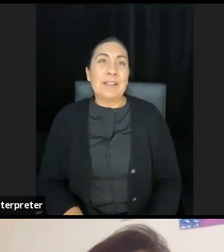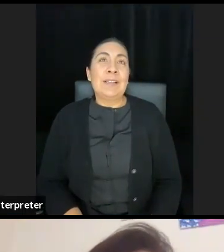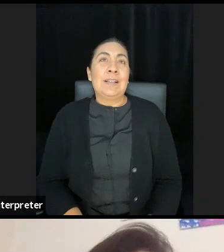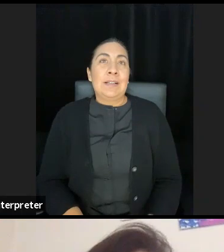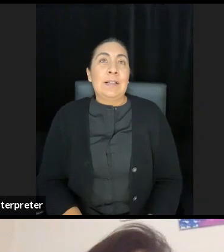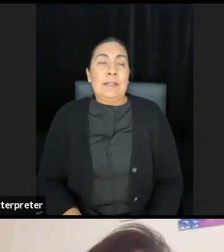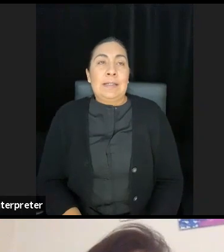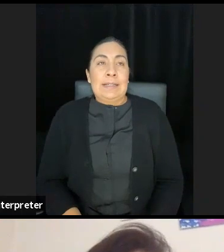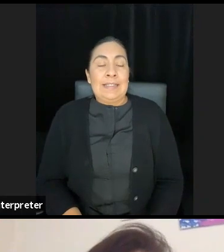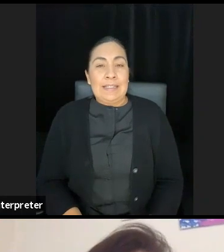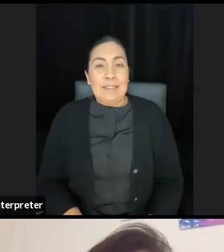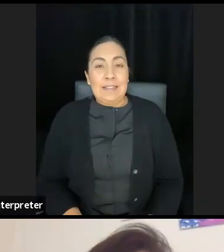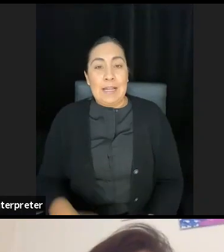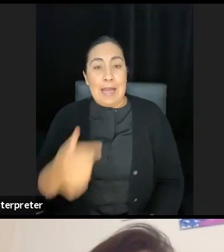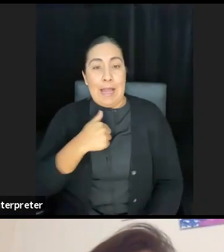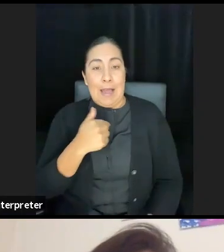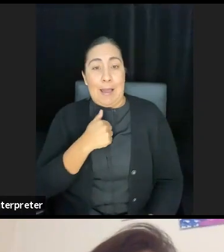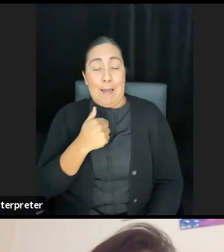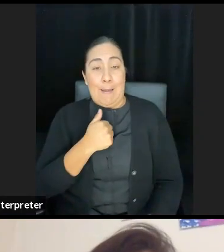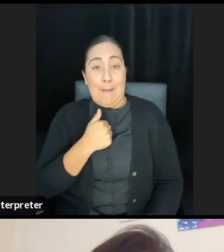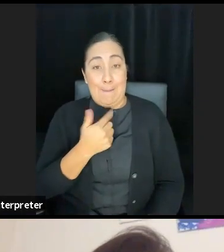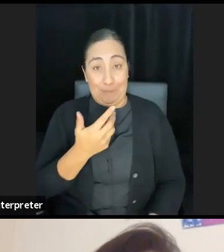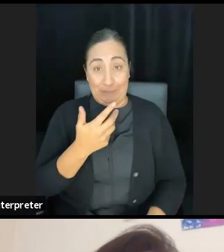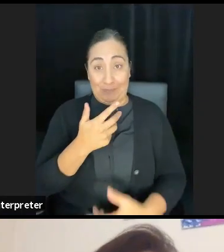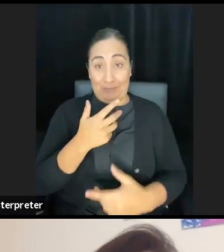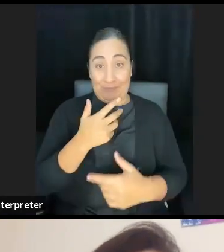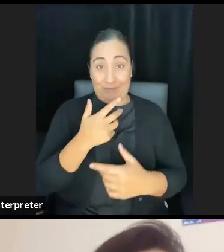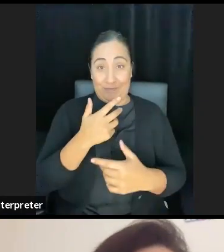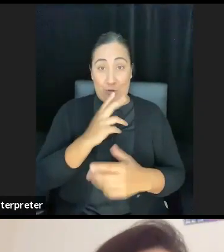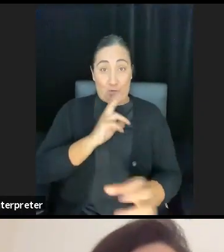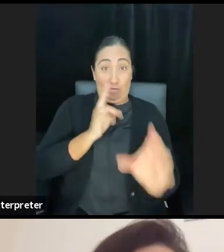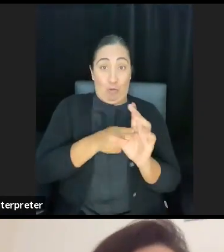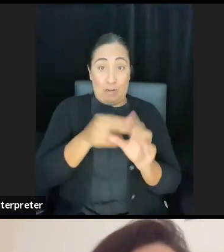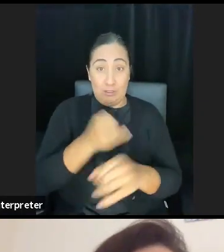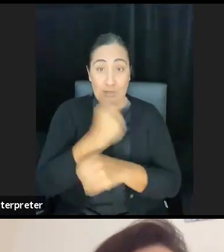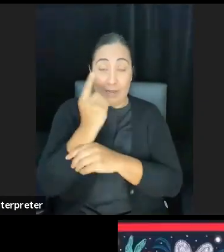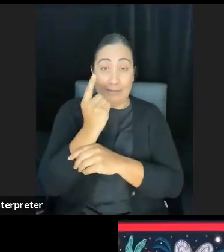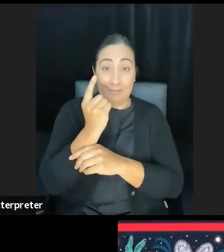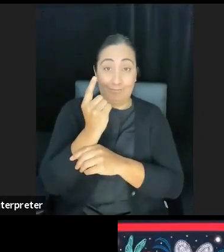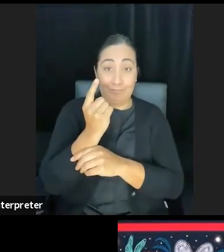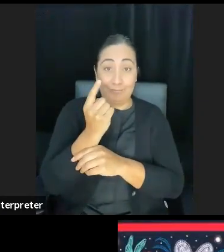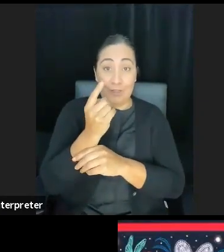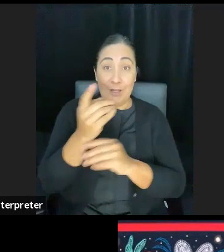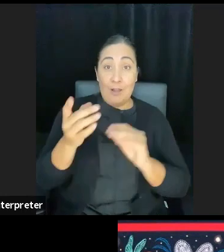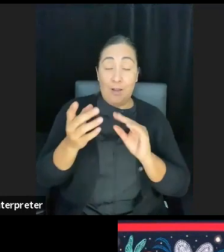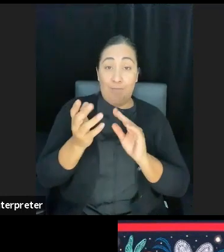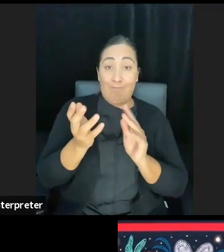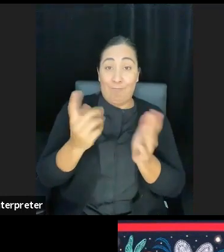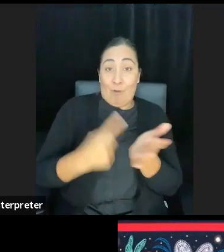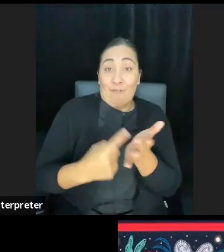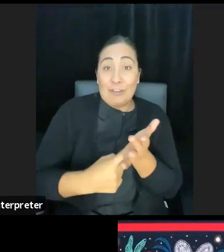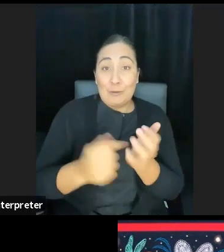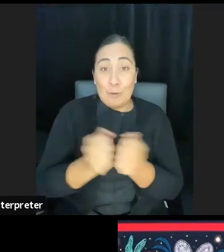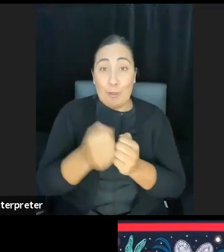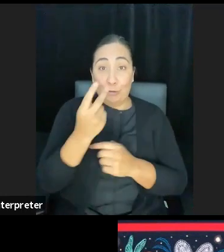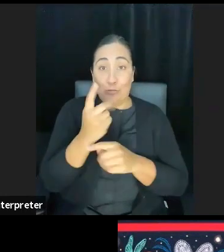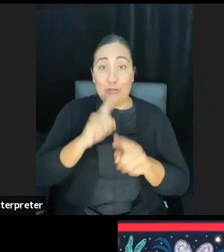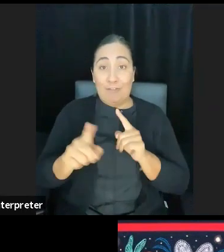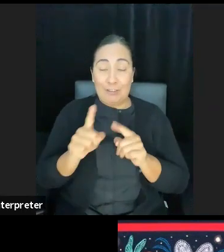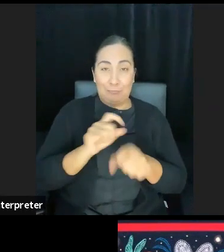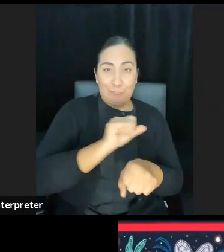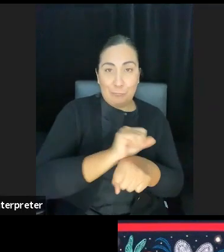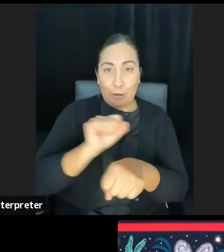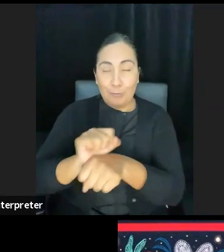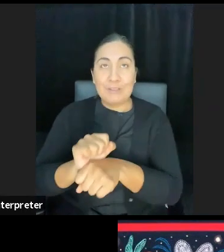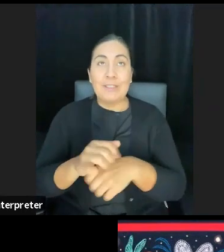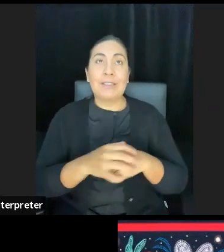coming into this conversation with two hats. I am the founder and director of the Department of Public Transformation, that works at the